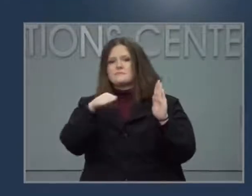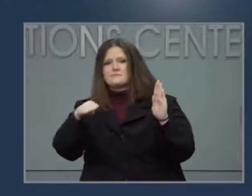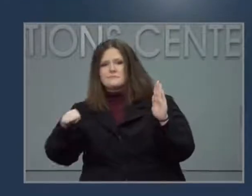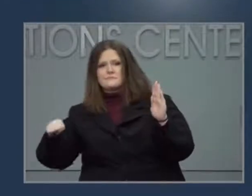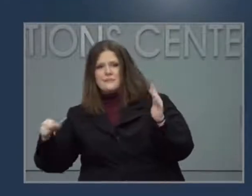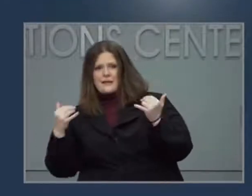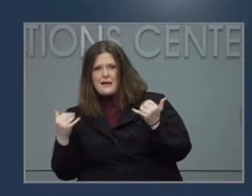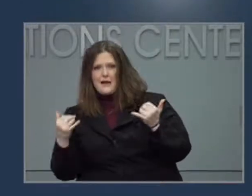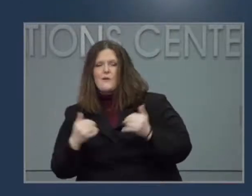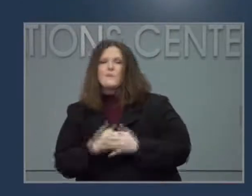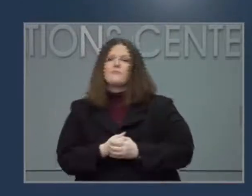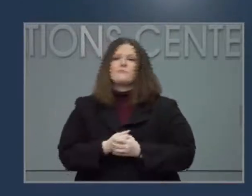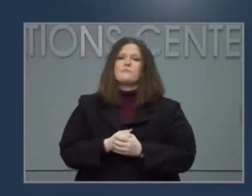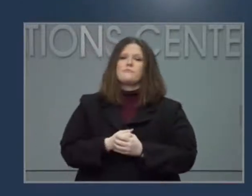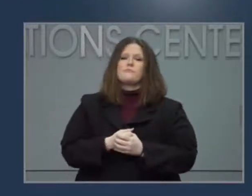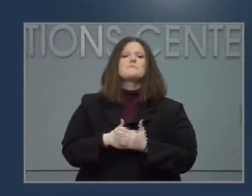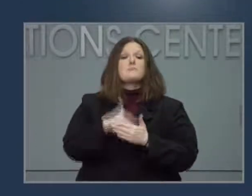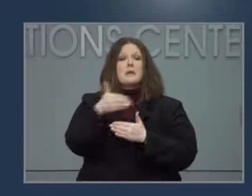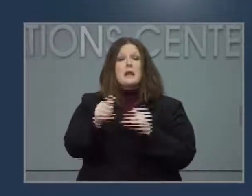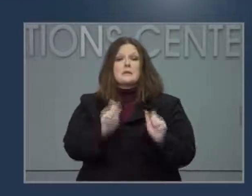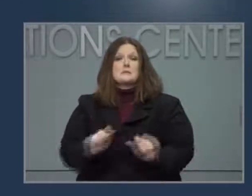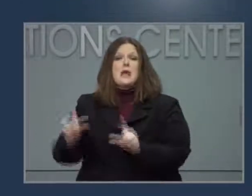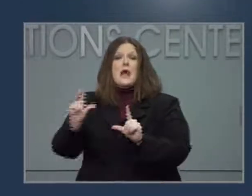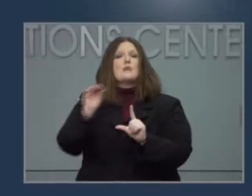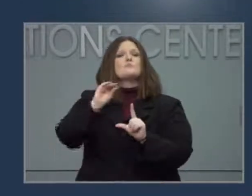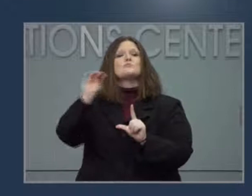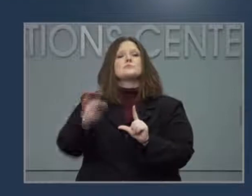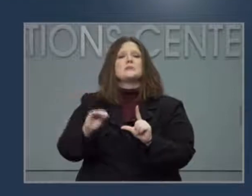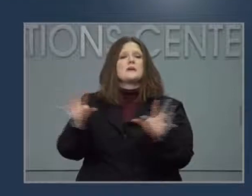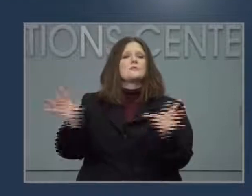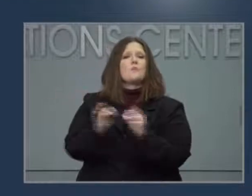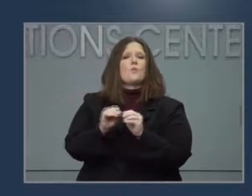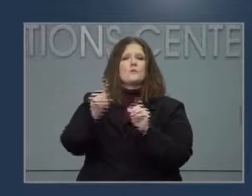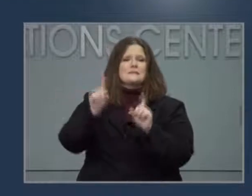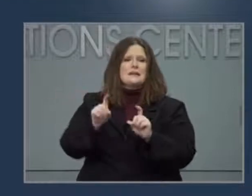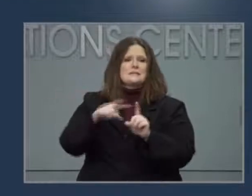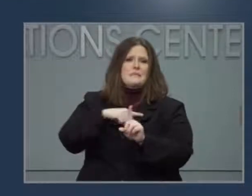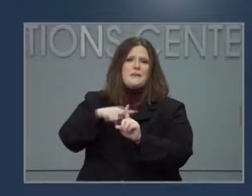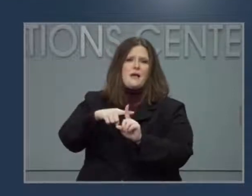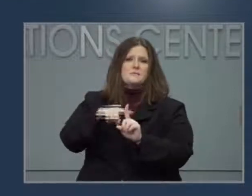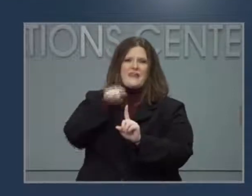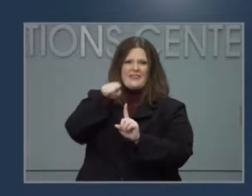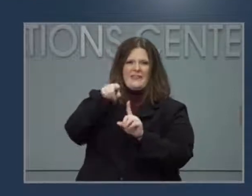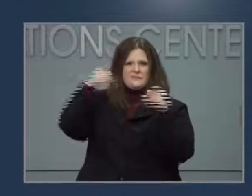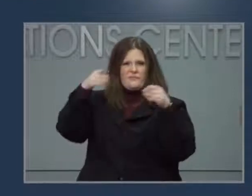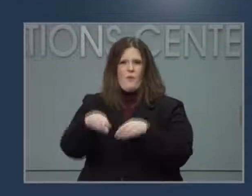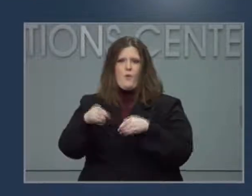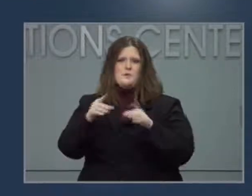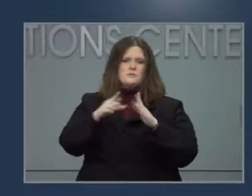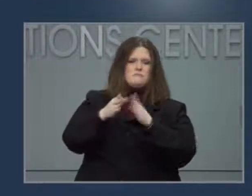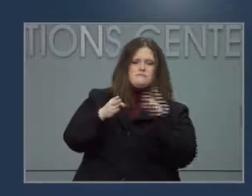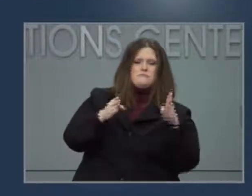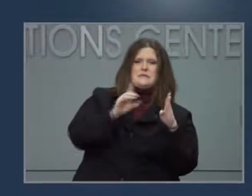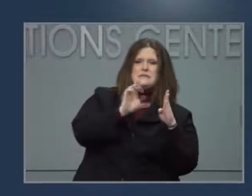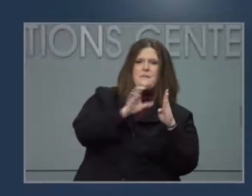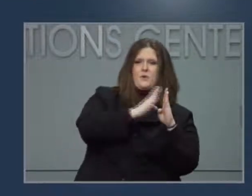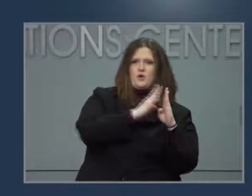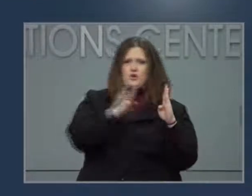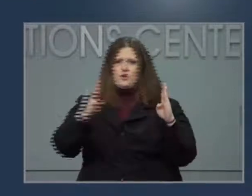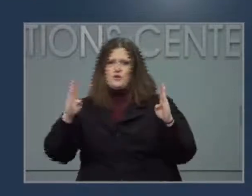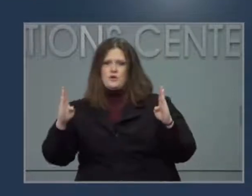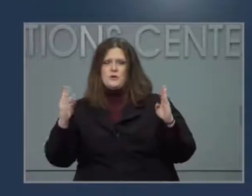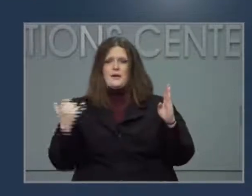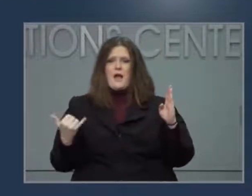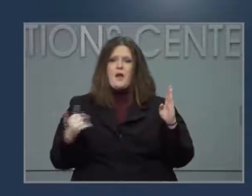of tests that are positive. This graph goes back to the end of December. And looking again at that yellow line, our percent of